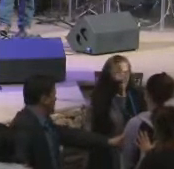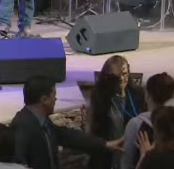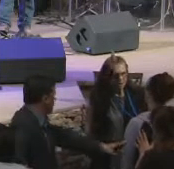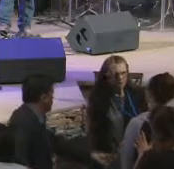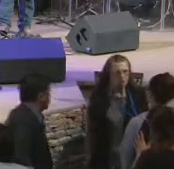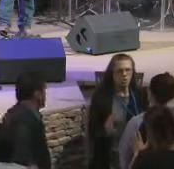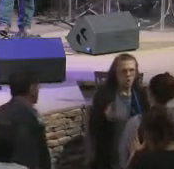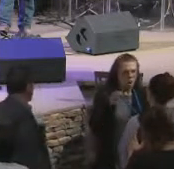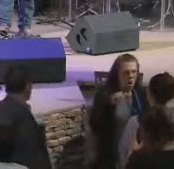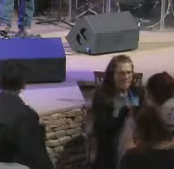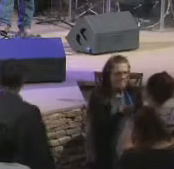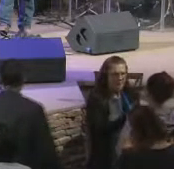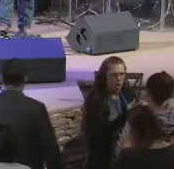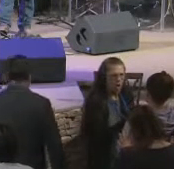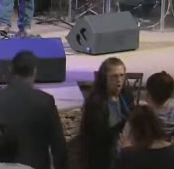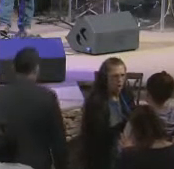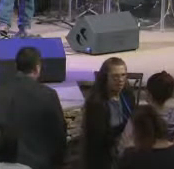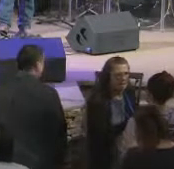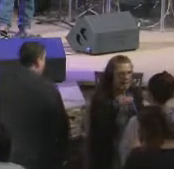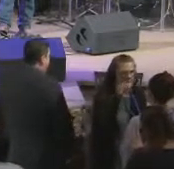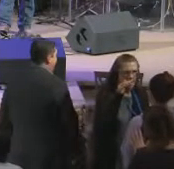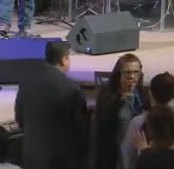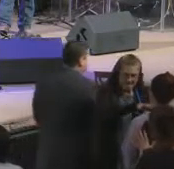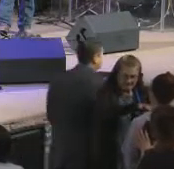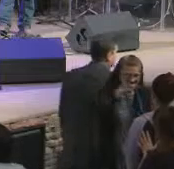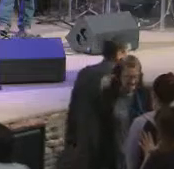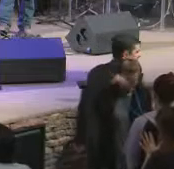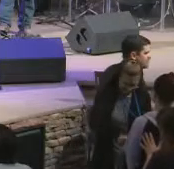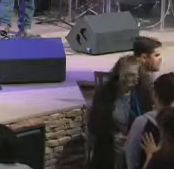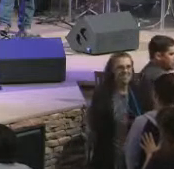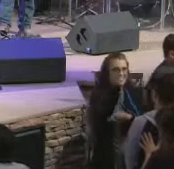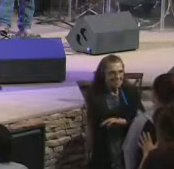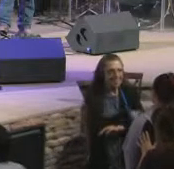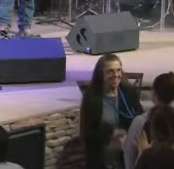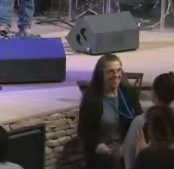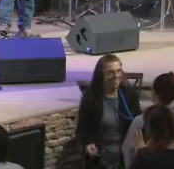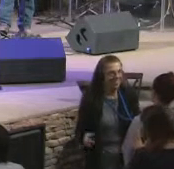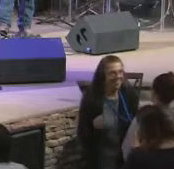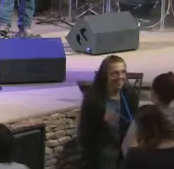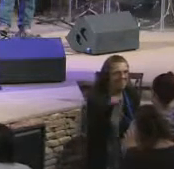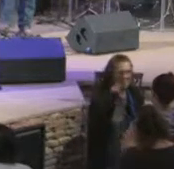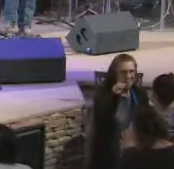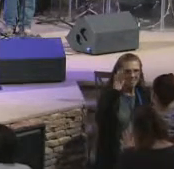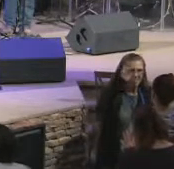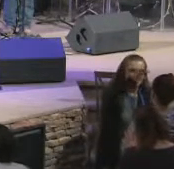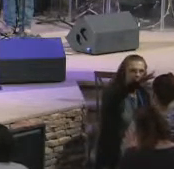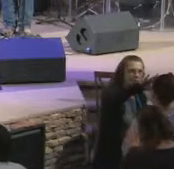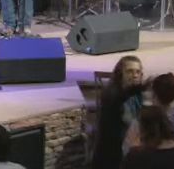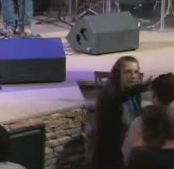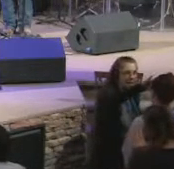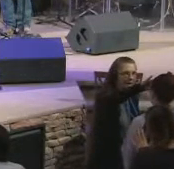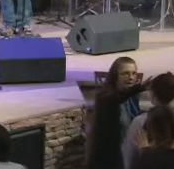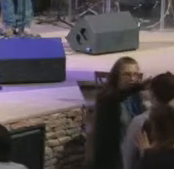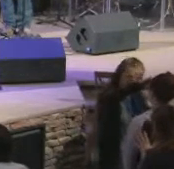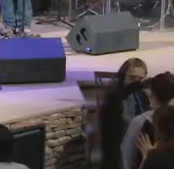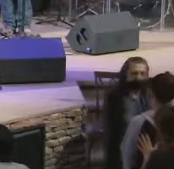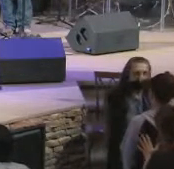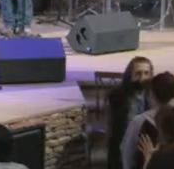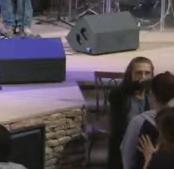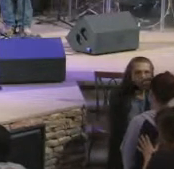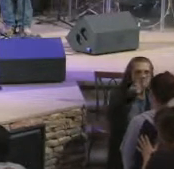do a miracle. Lord God, let a miracle be found in the house. Let a miracle be found in the house, Lord God. In every one of